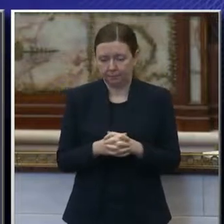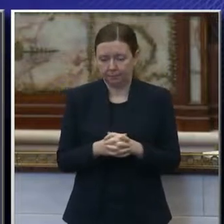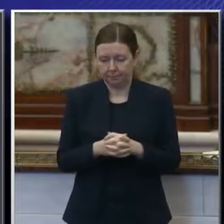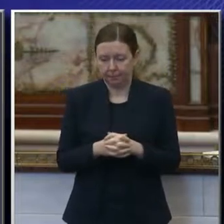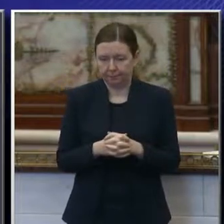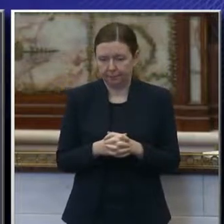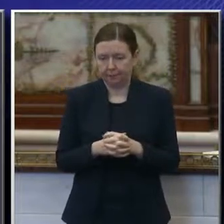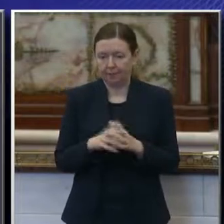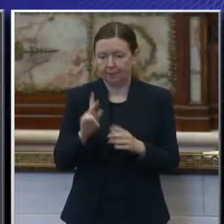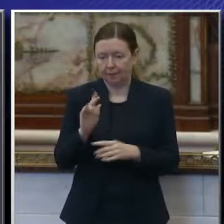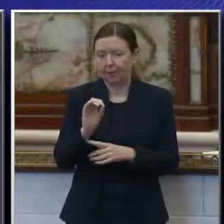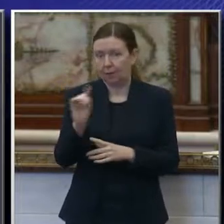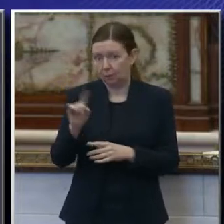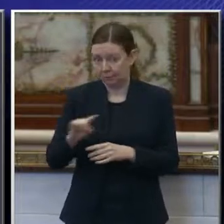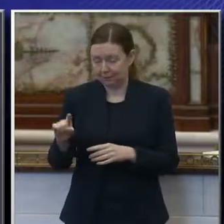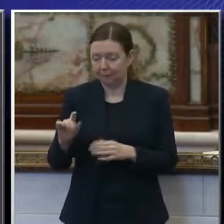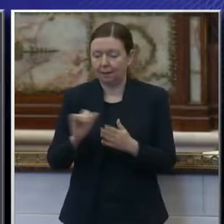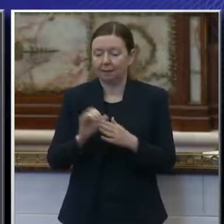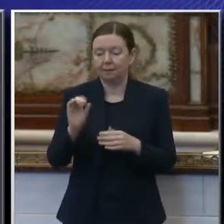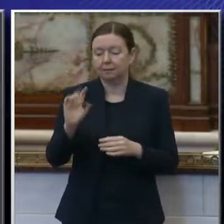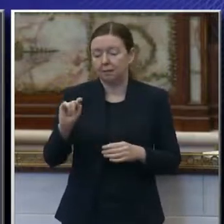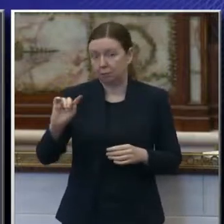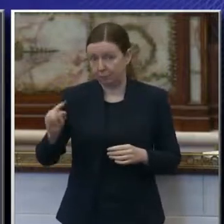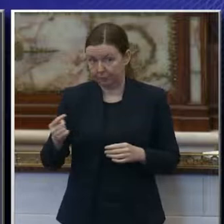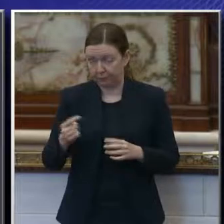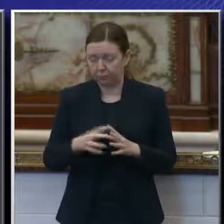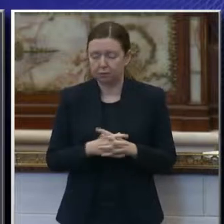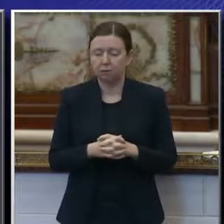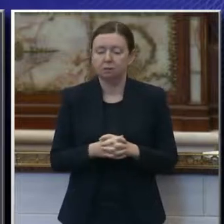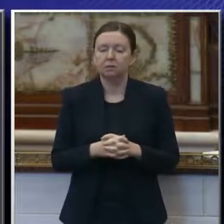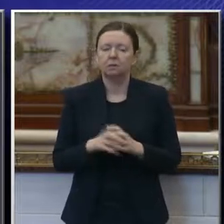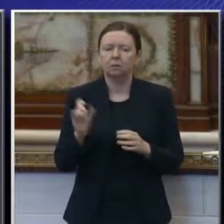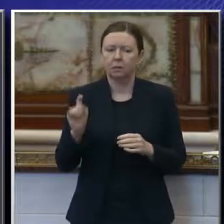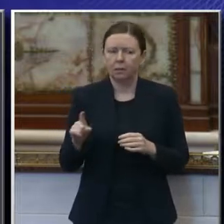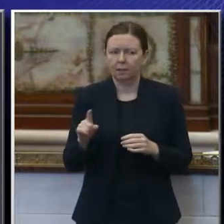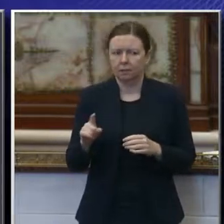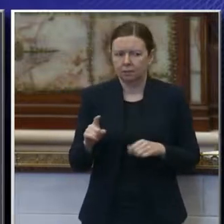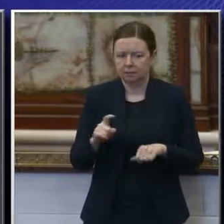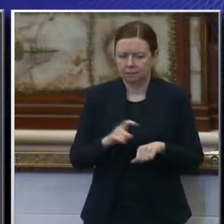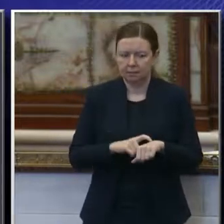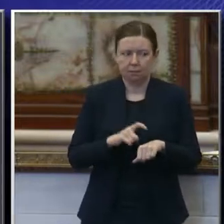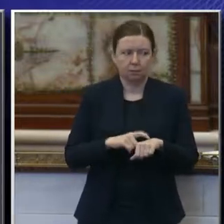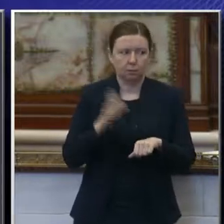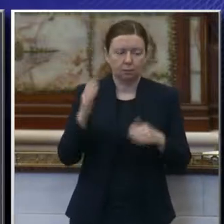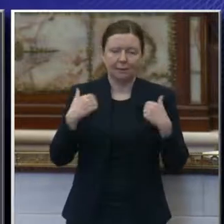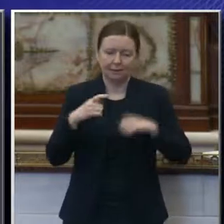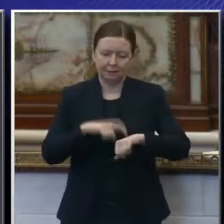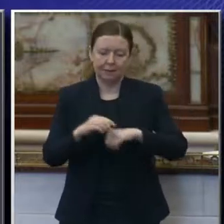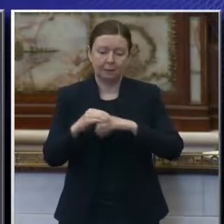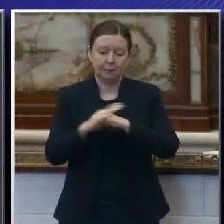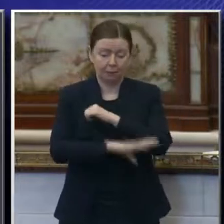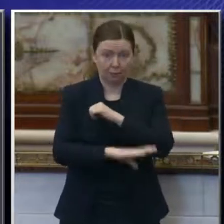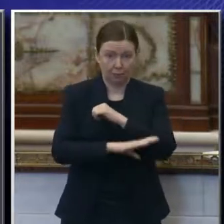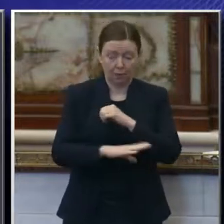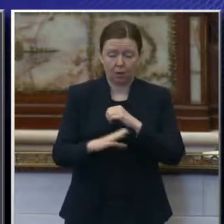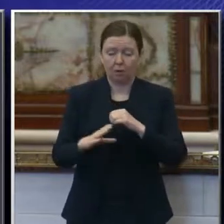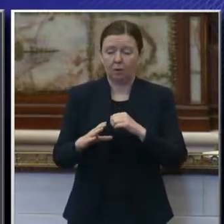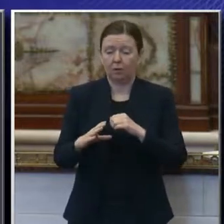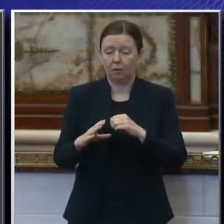of the KOZ is October 1st. Is there time in the fall, meaning September,